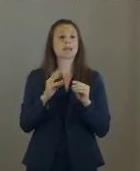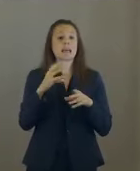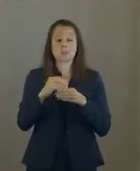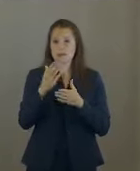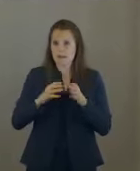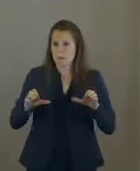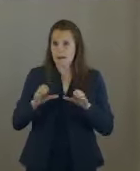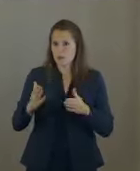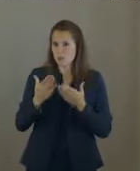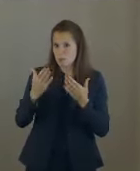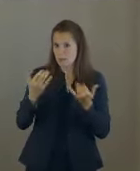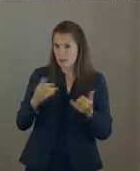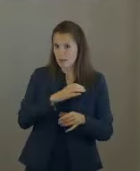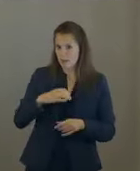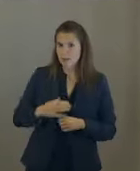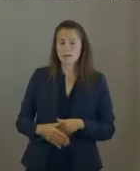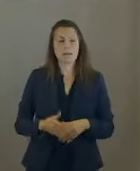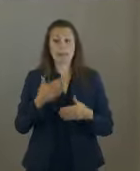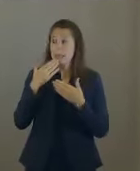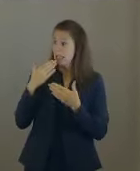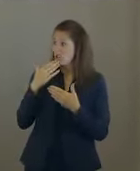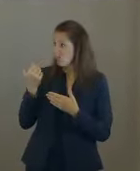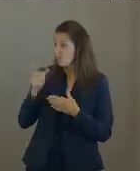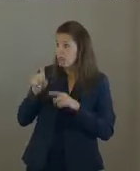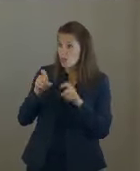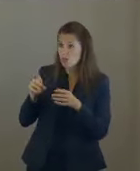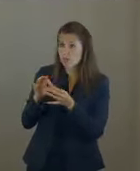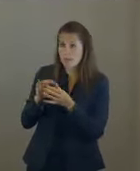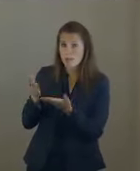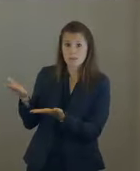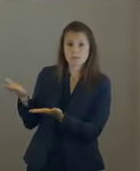commission. Thank you, Mr. Vice Chair. Any questions or comments?